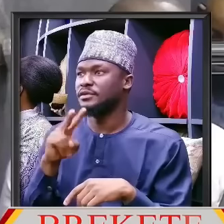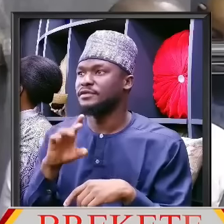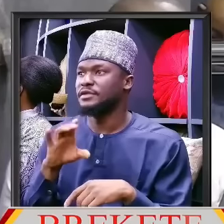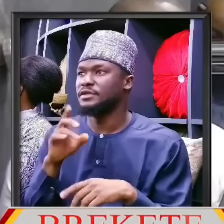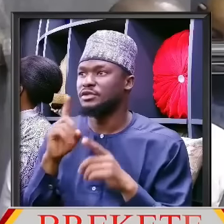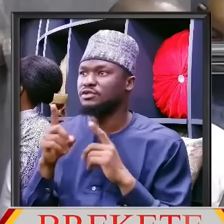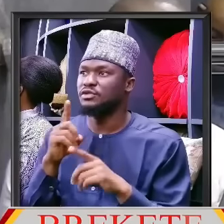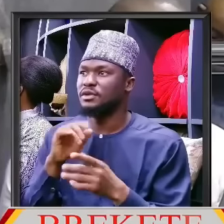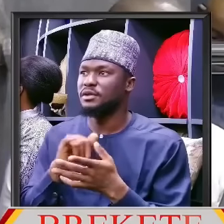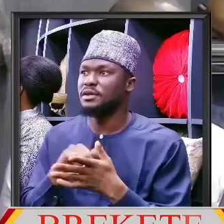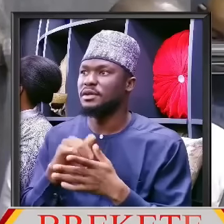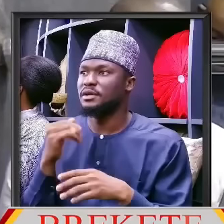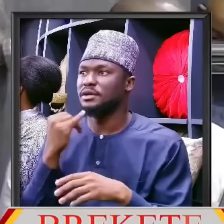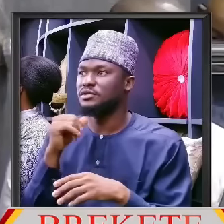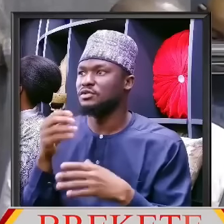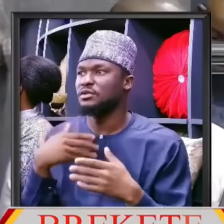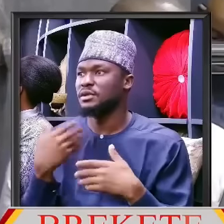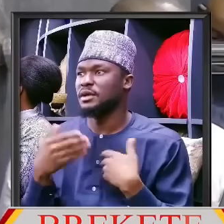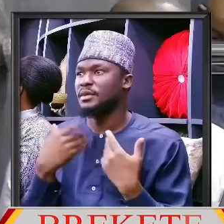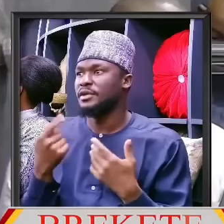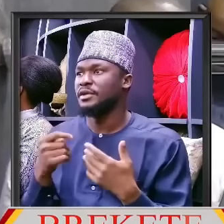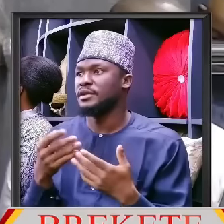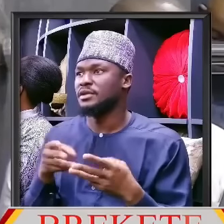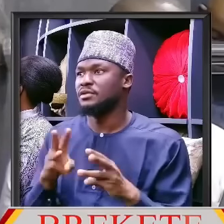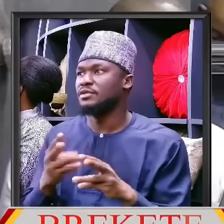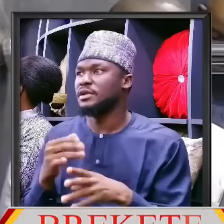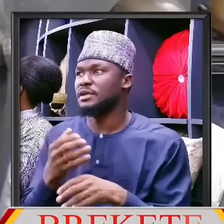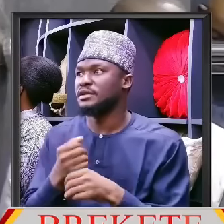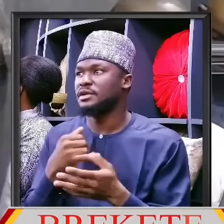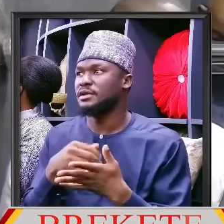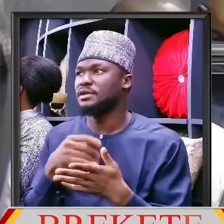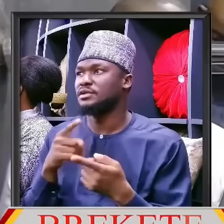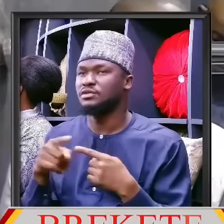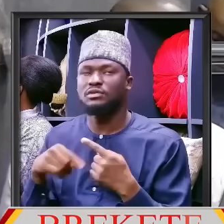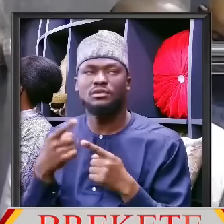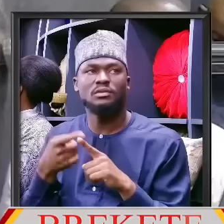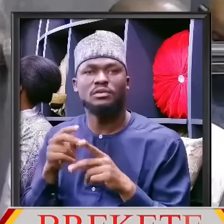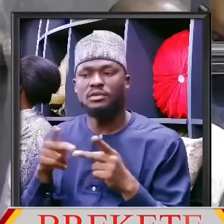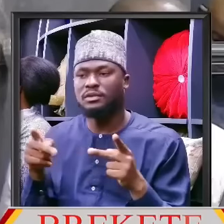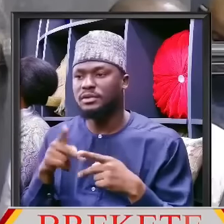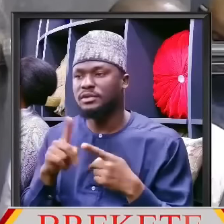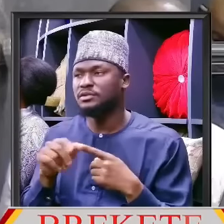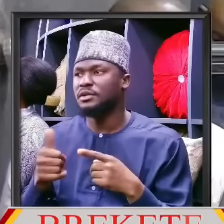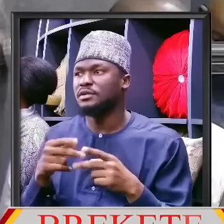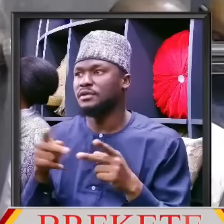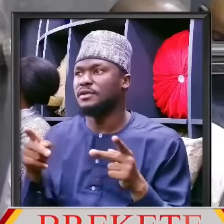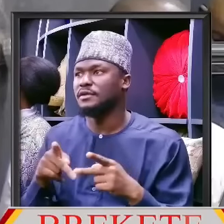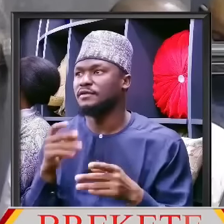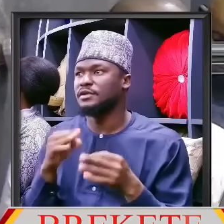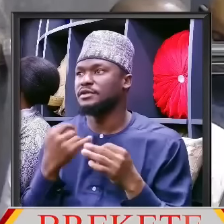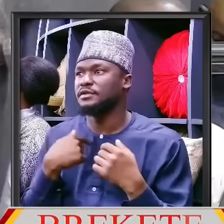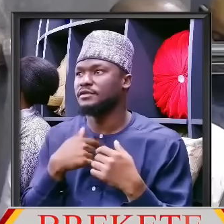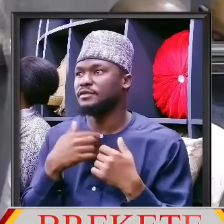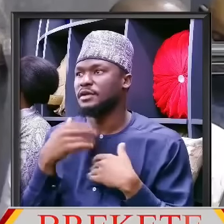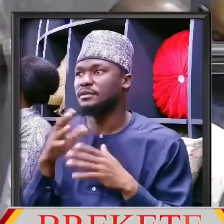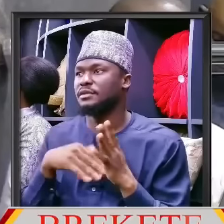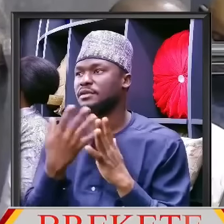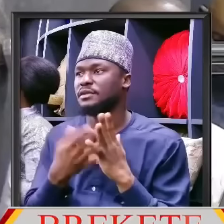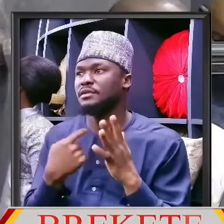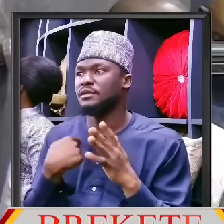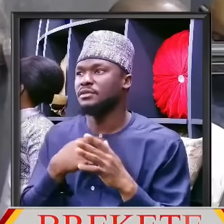don't talk, say, you know, they happy the way where then they carry this matter, they go from place to place. If we get timeline, we for